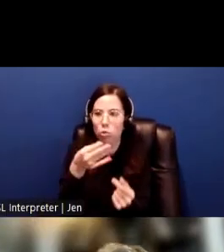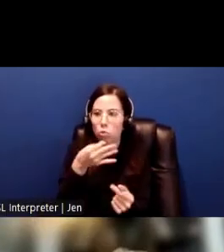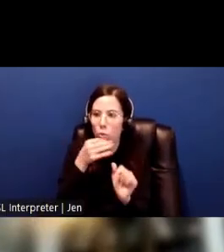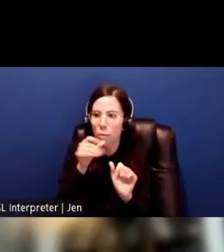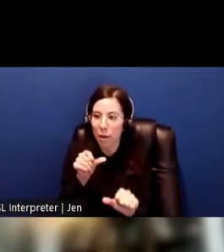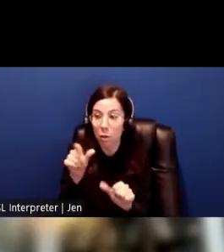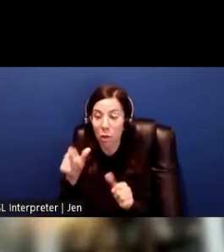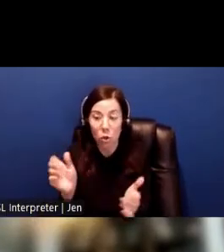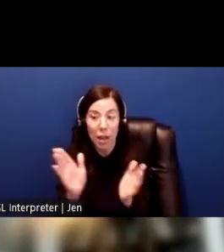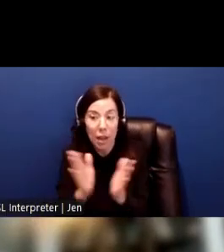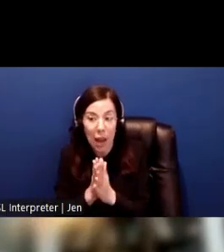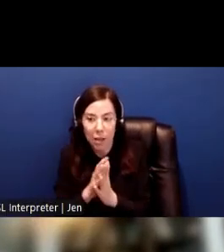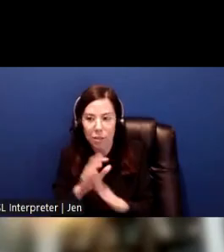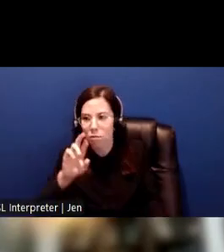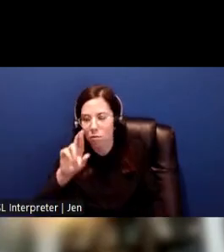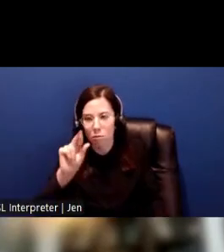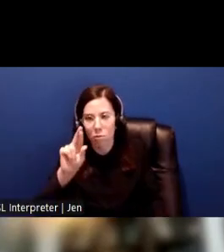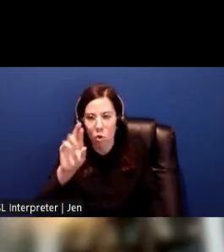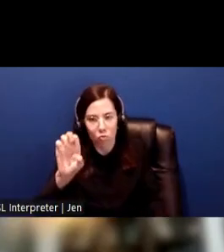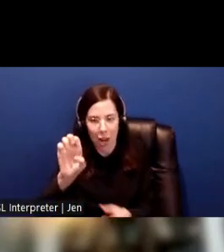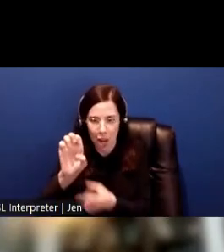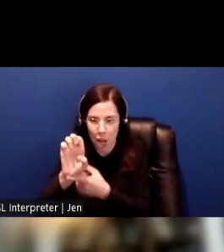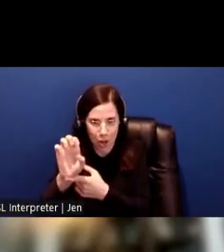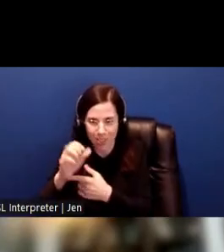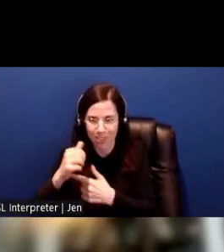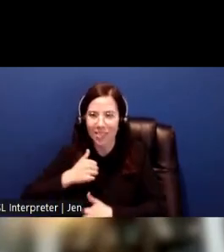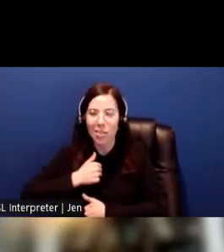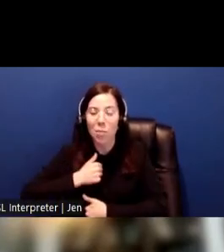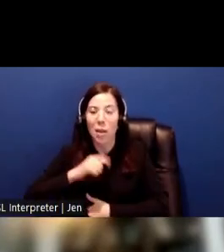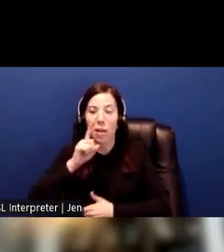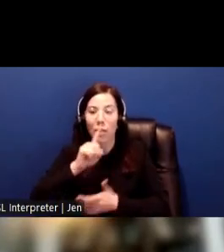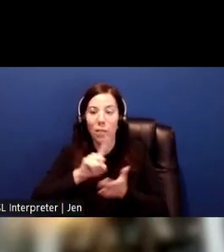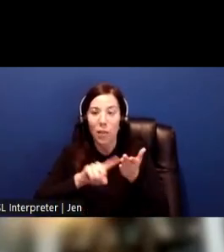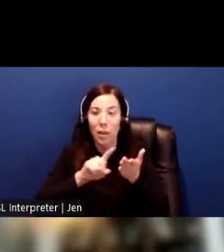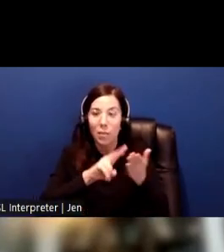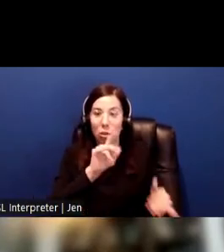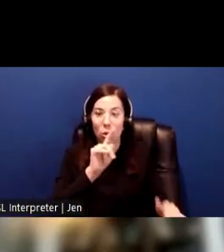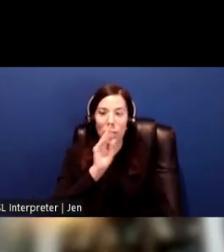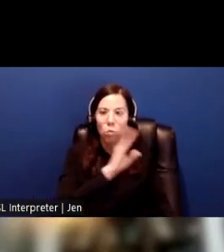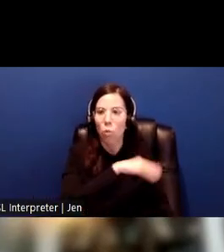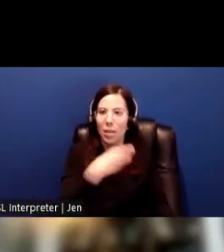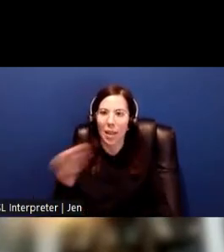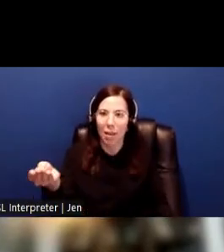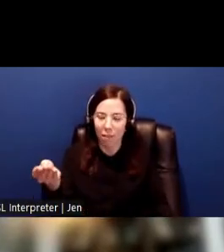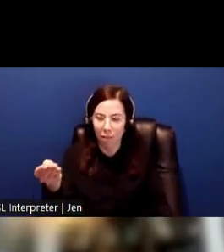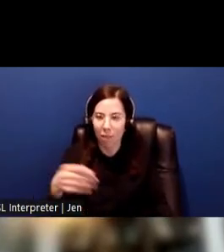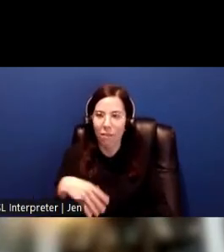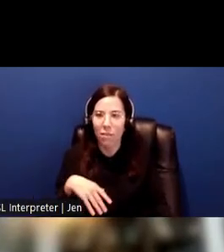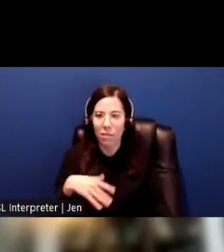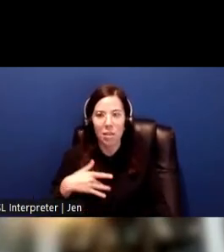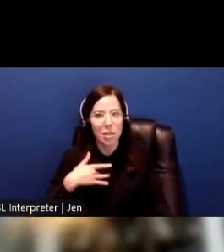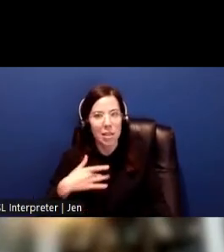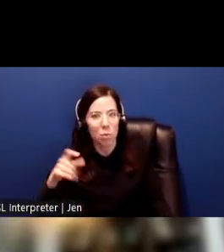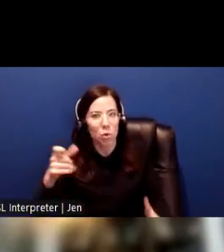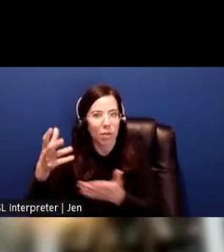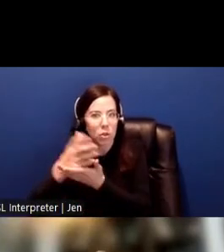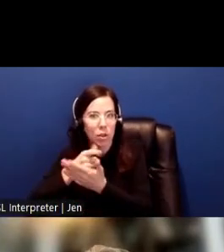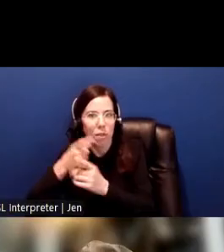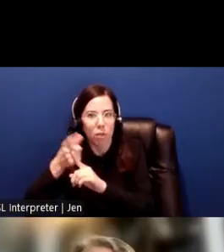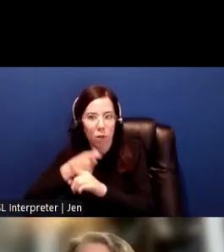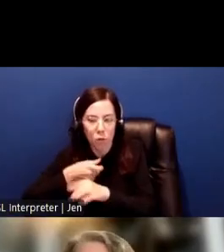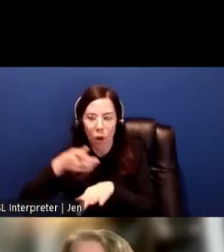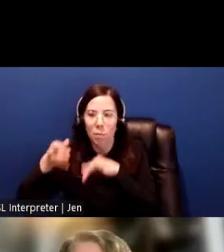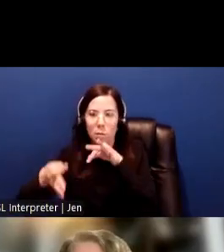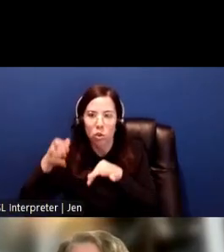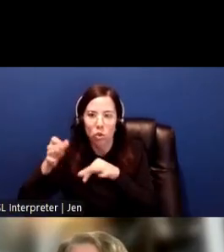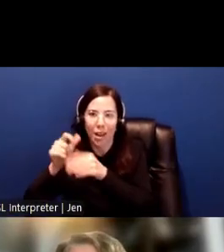It is a rare circumstance in which a military investigative unit is going to turn over your client's statements. You're going to likely need to get them from trial counsel.